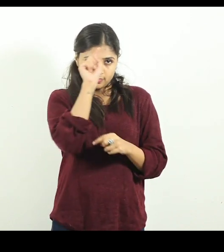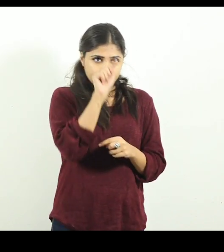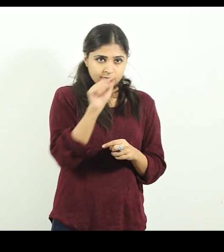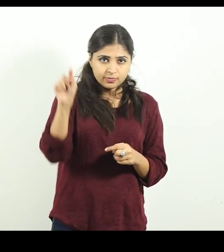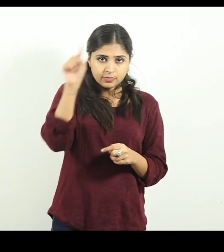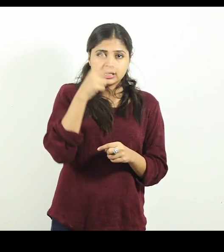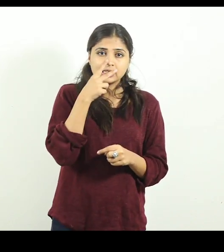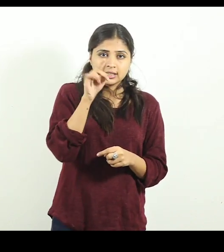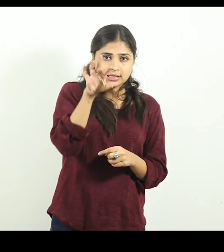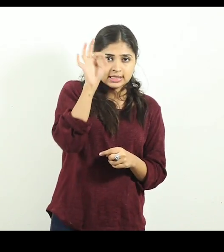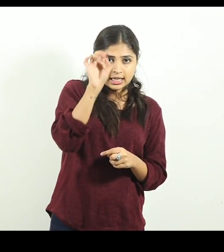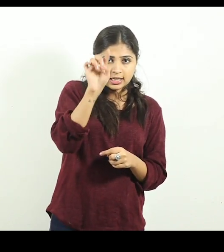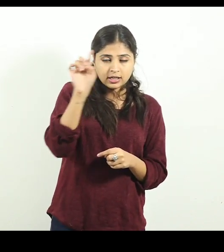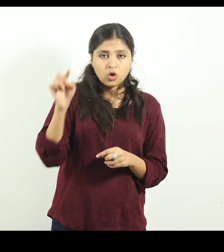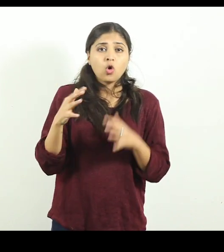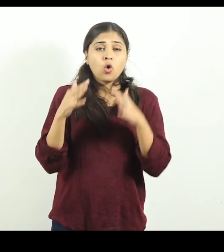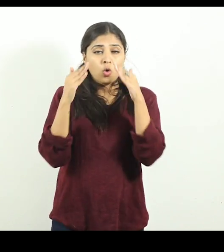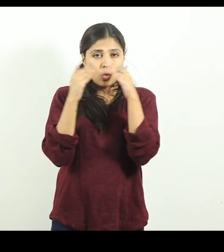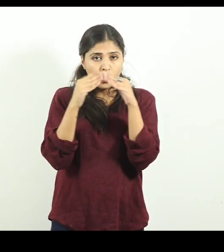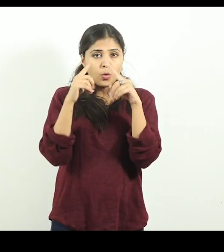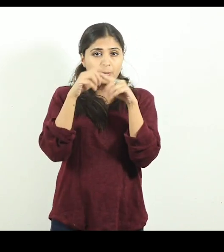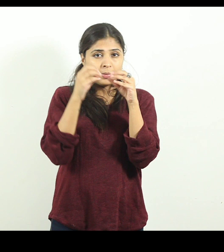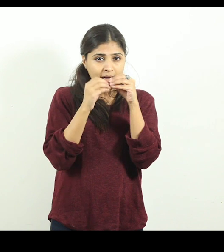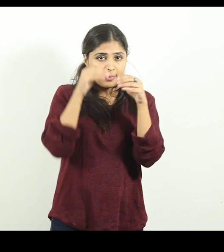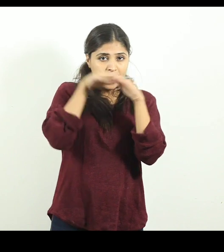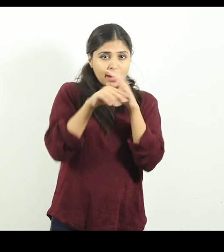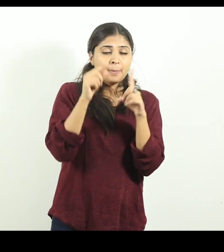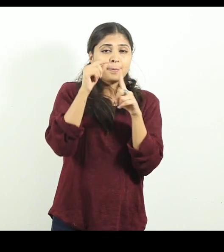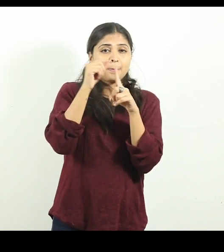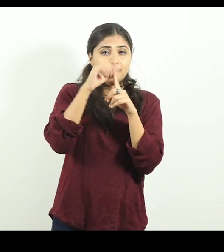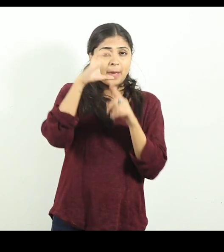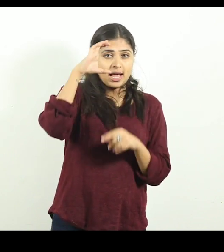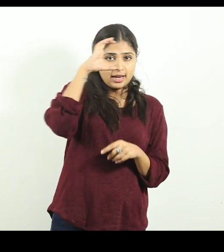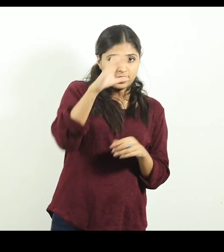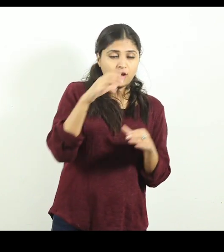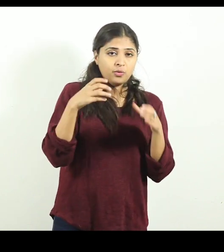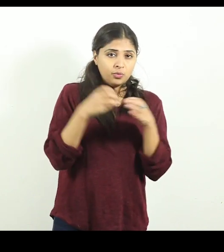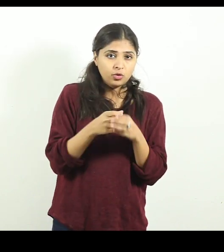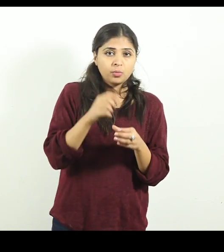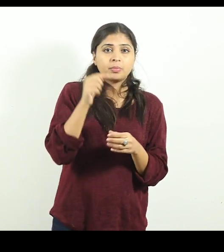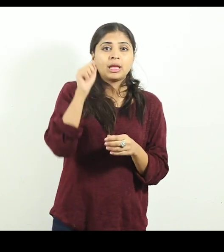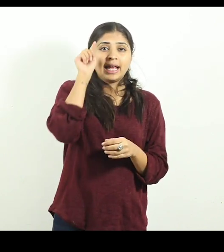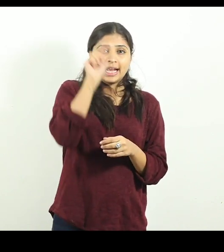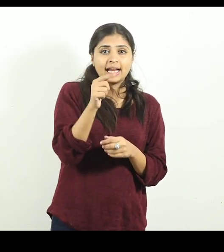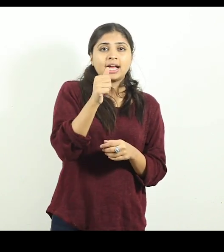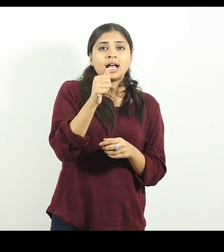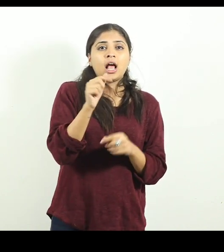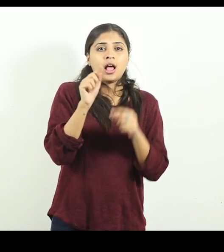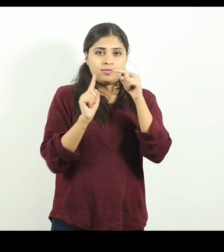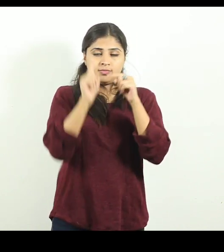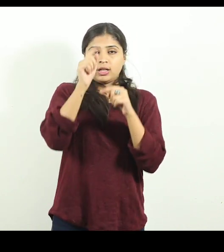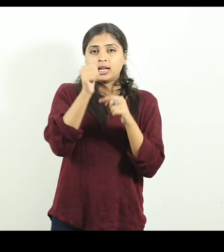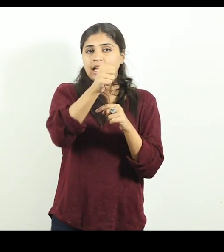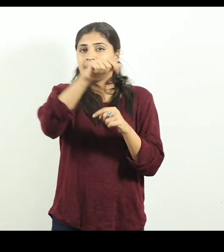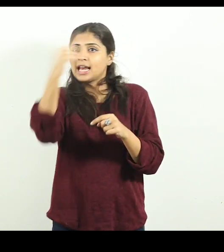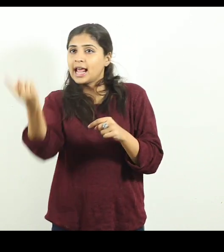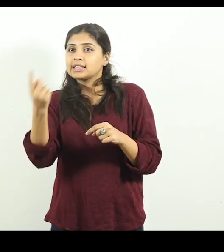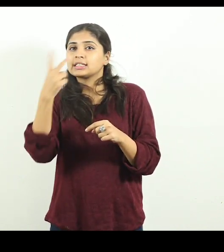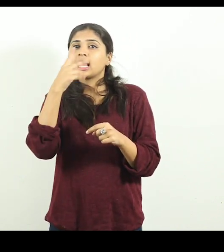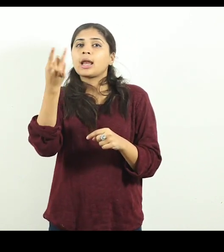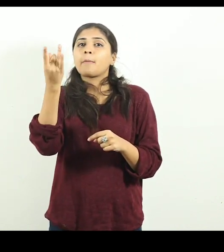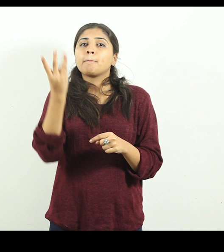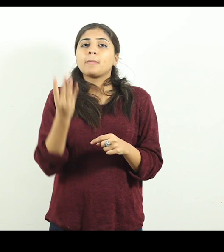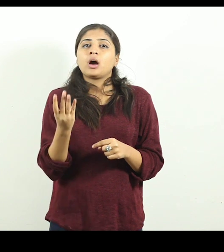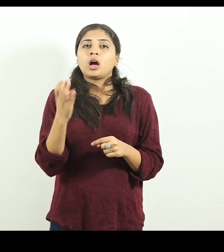to. On the Home tab, in the paragraph group, click the arrow next to the bullets or numbering